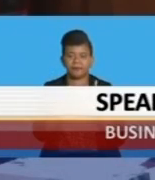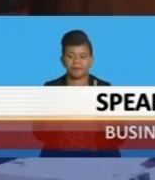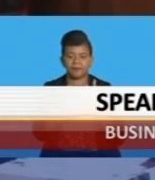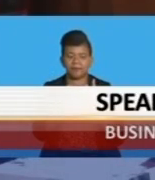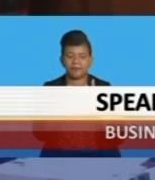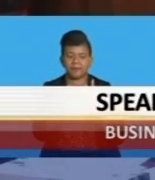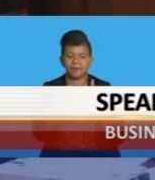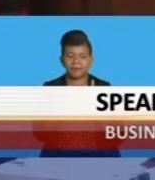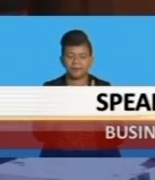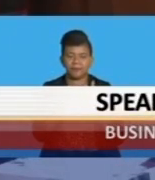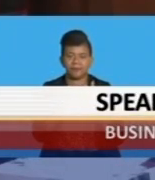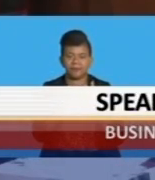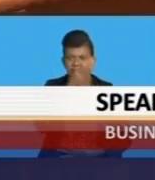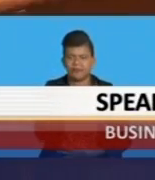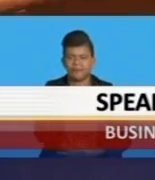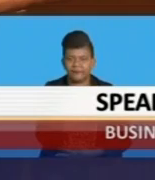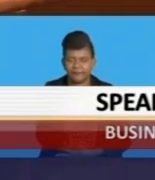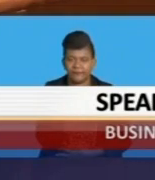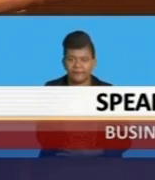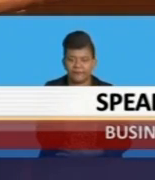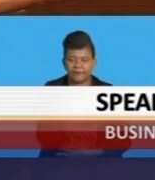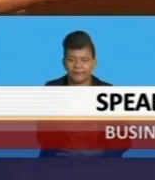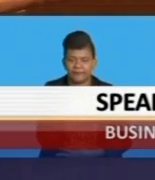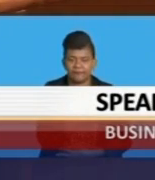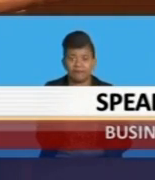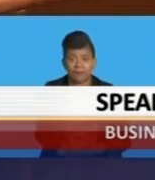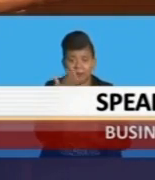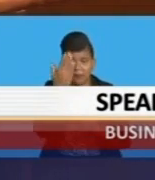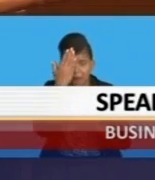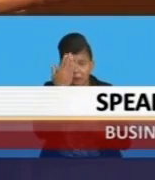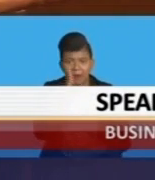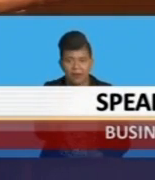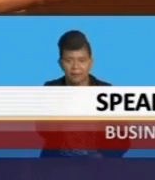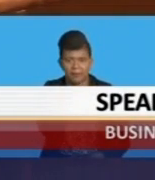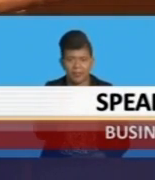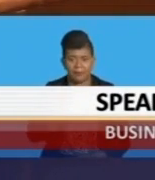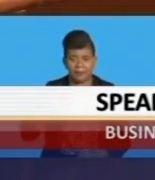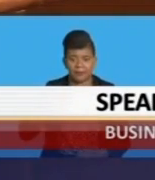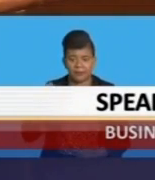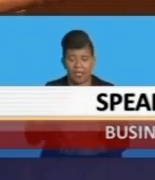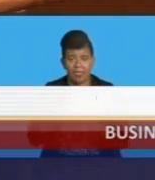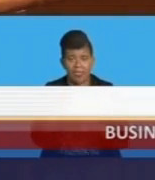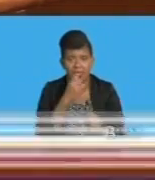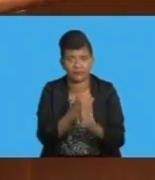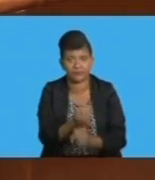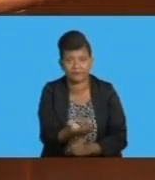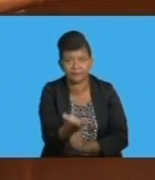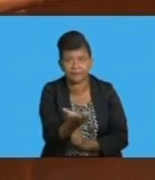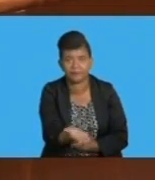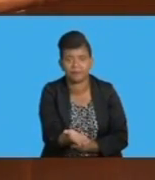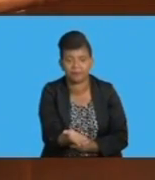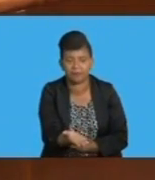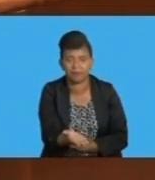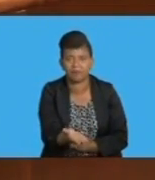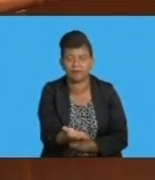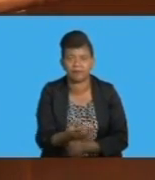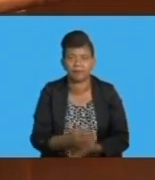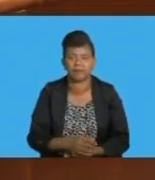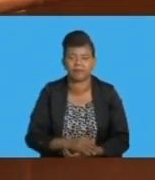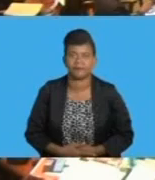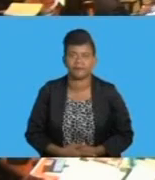2012. However, Rambuka mentioned the figures were substituted, corrected or amended from $32,000 to